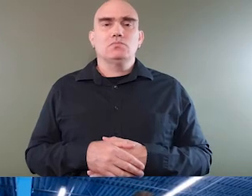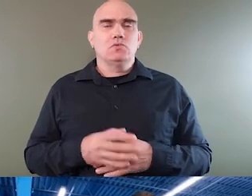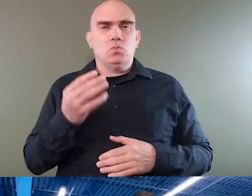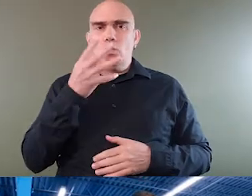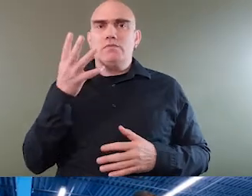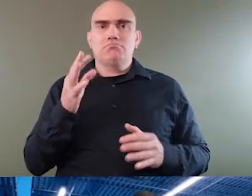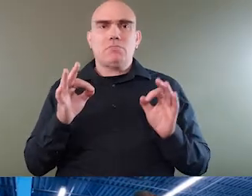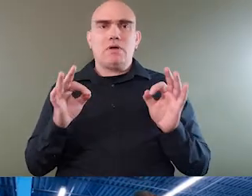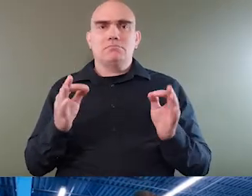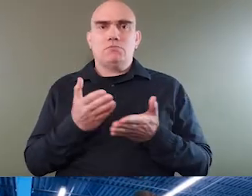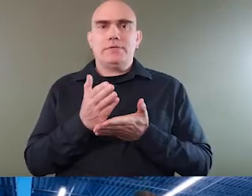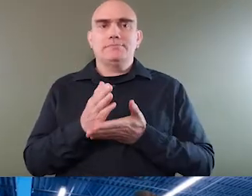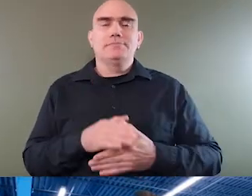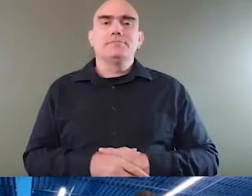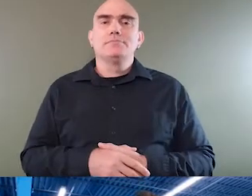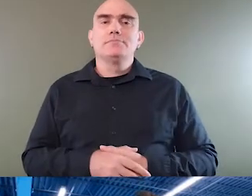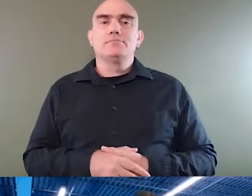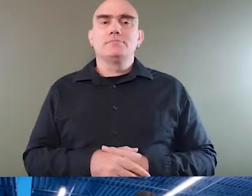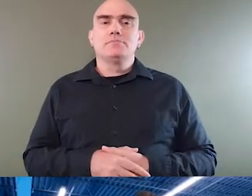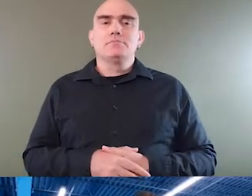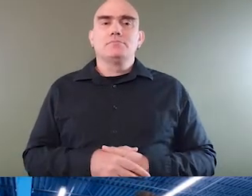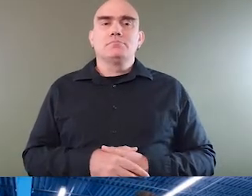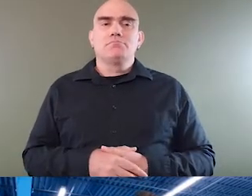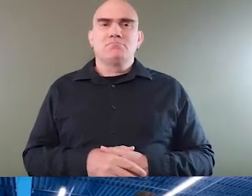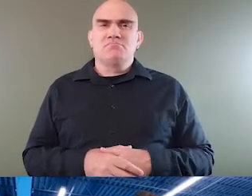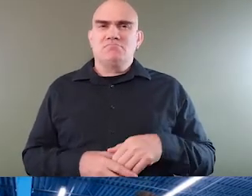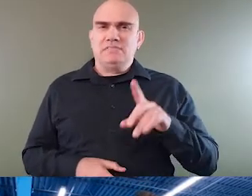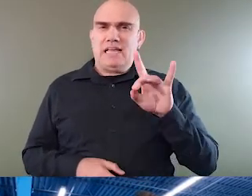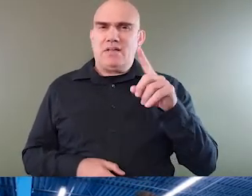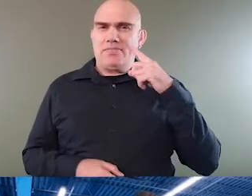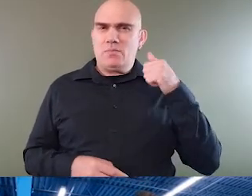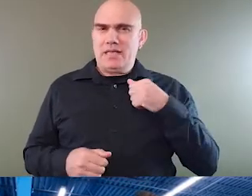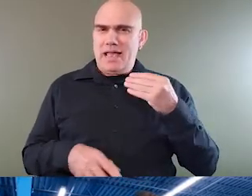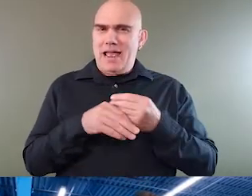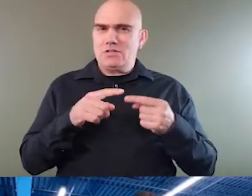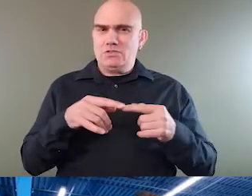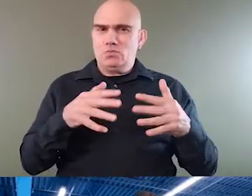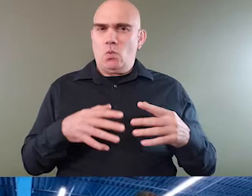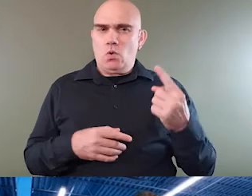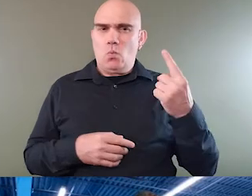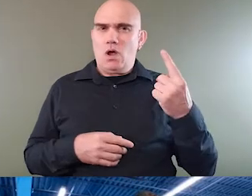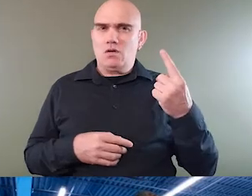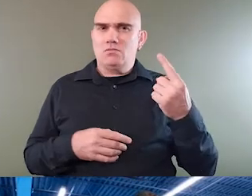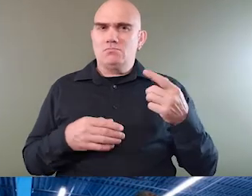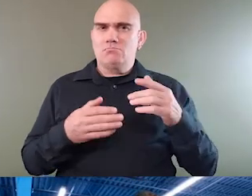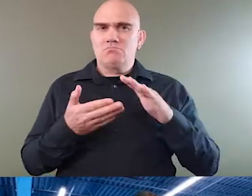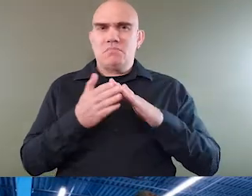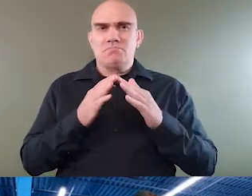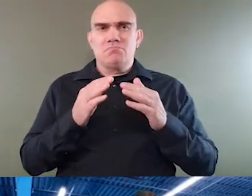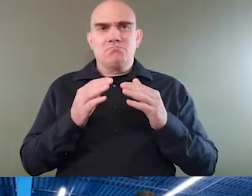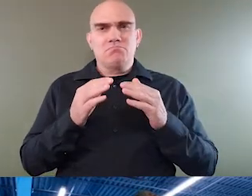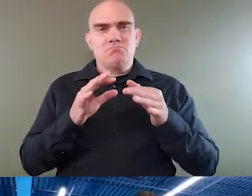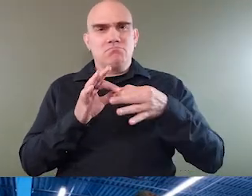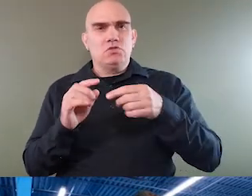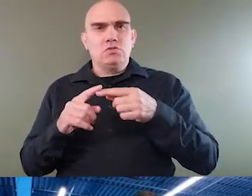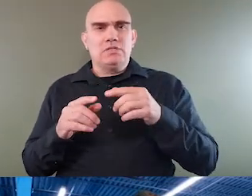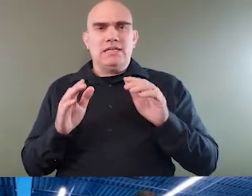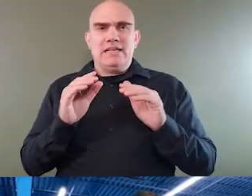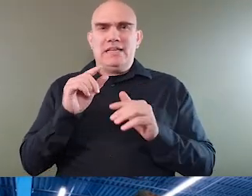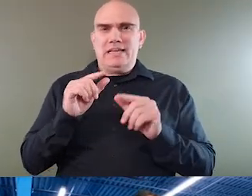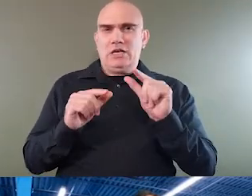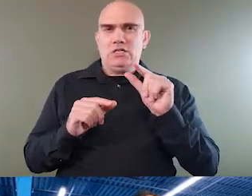Beautiful. All right. David, I think we can add this warrior one into a little sun bee flow. What do you